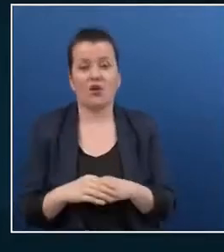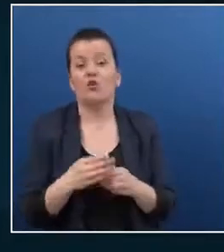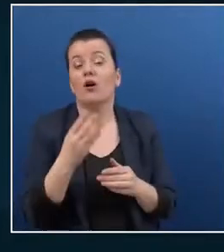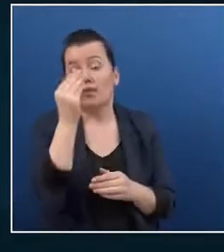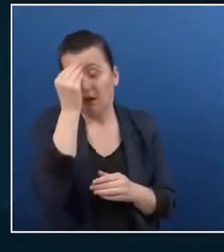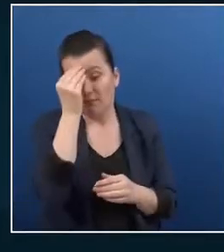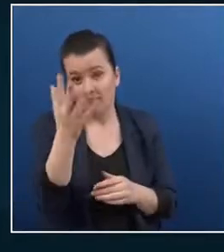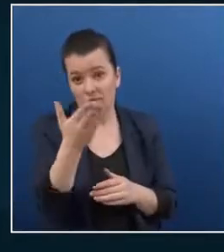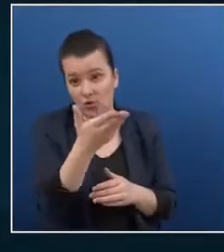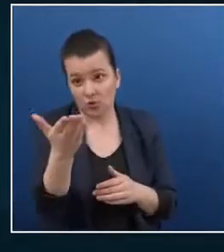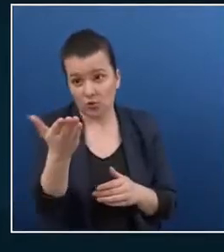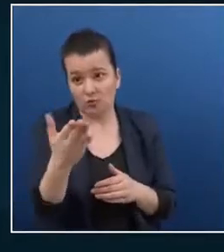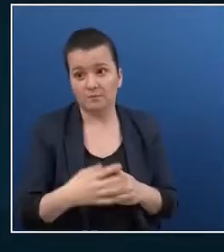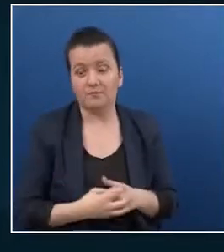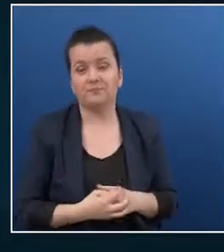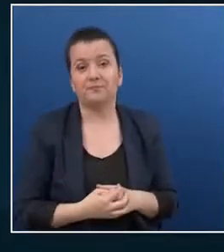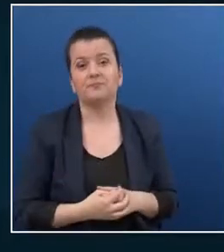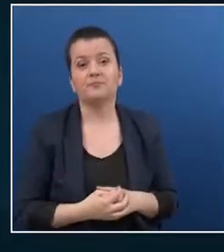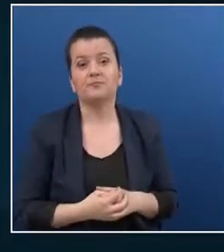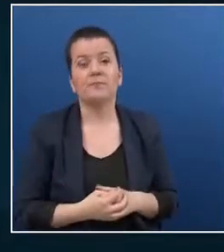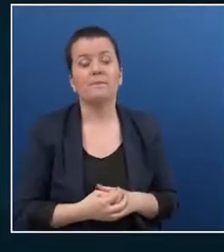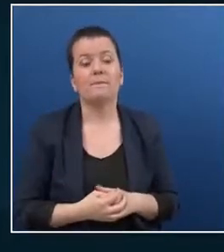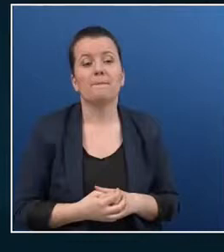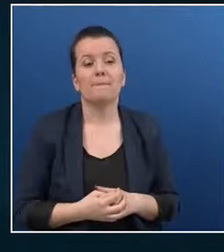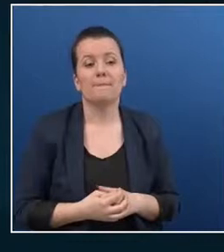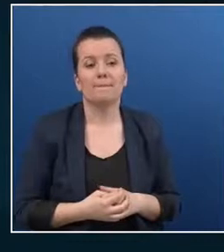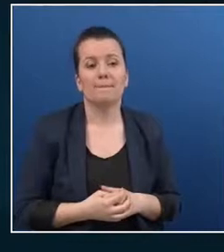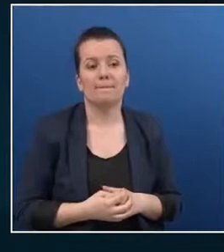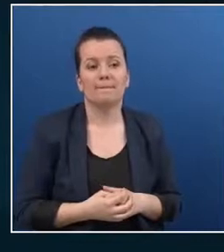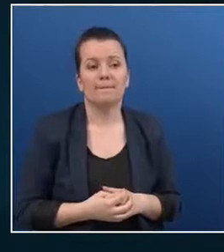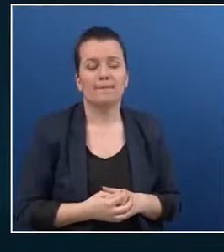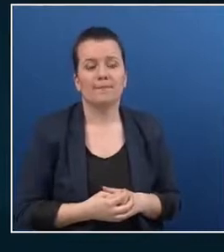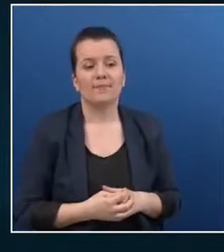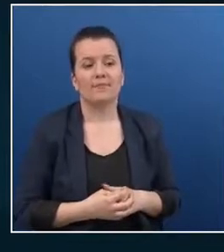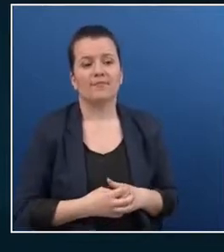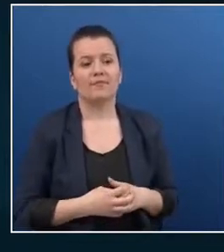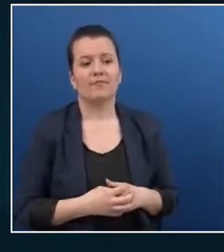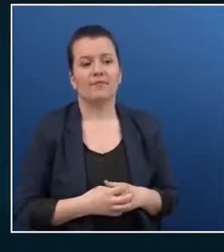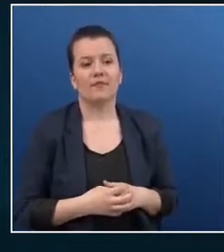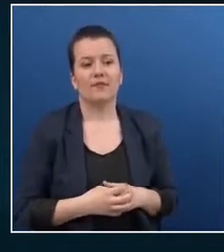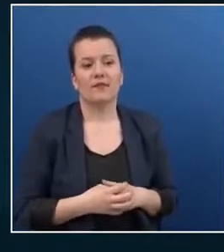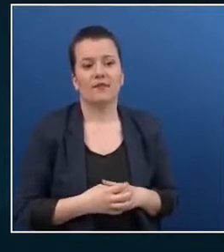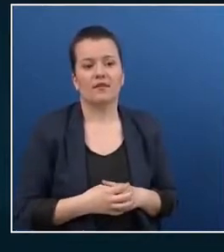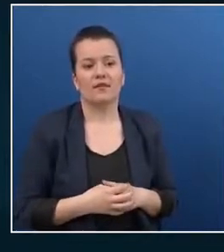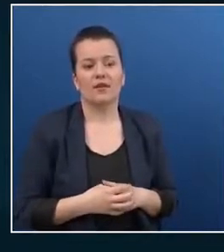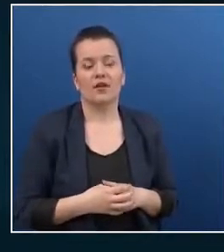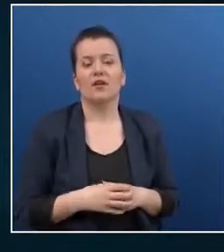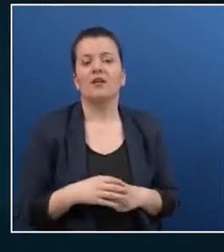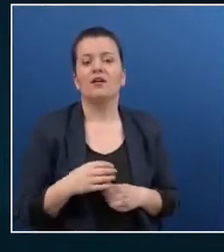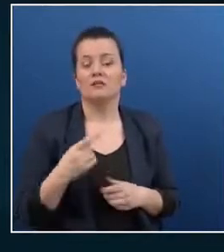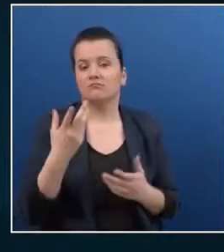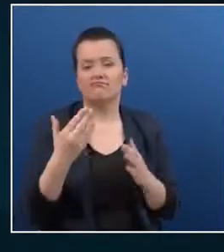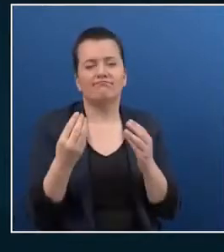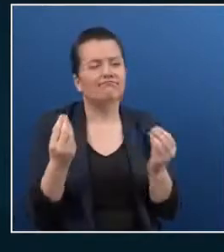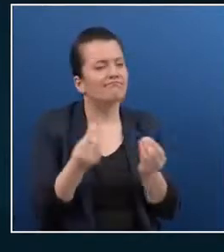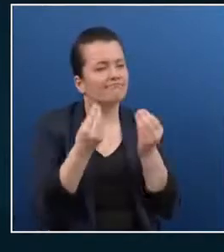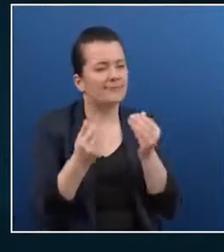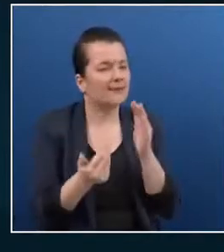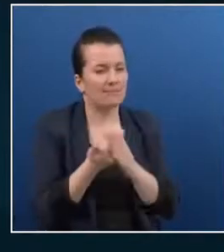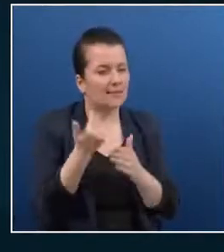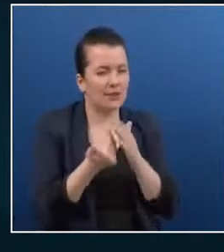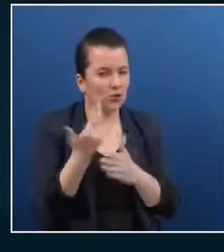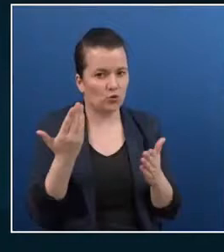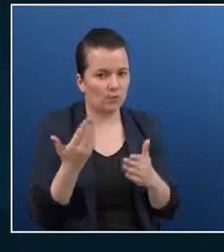I conceptualized as very nuanced and unique to these types of solutions, is that when we build